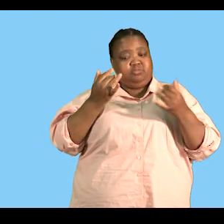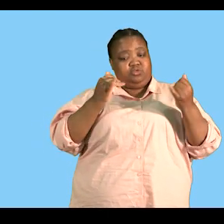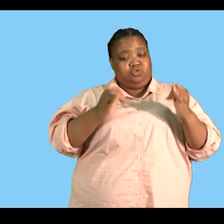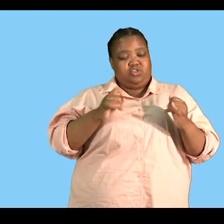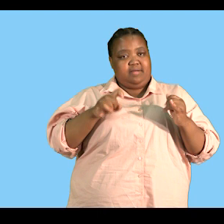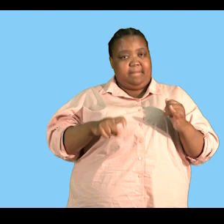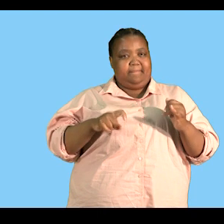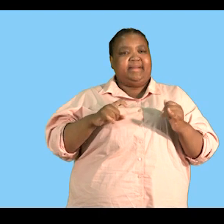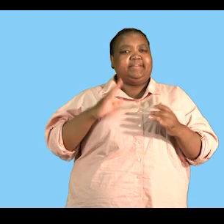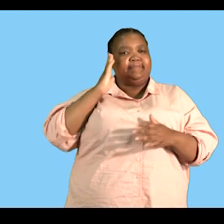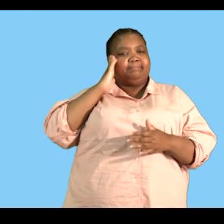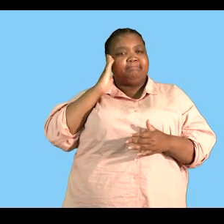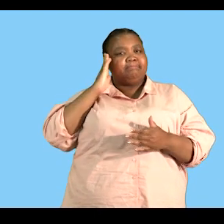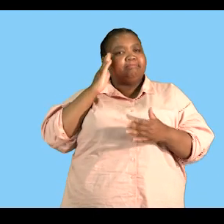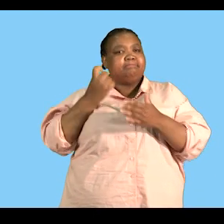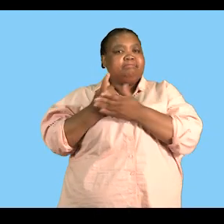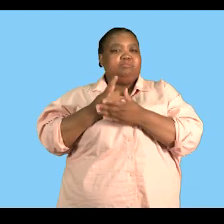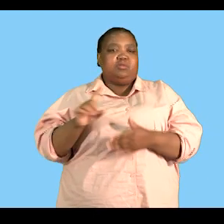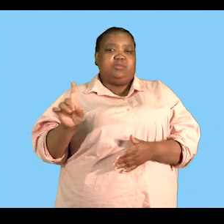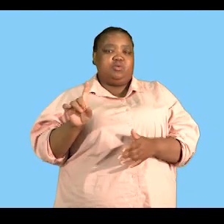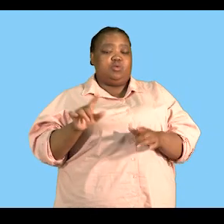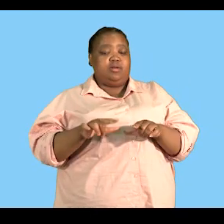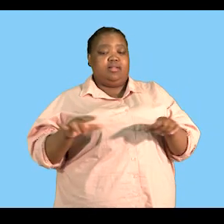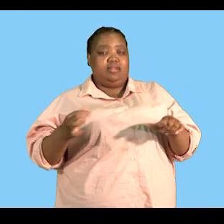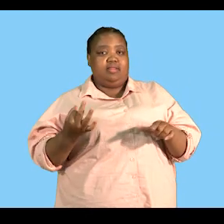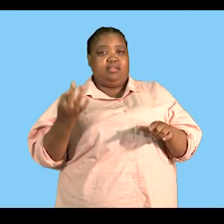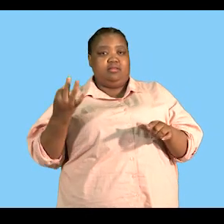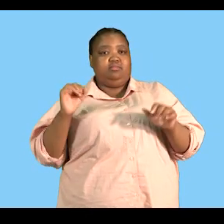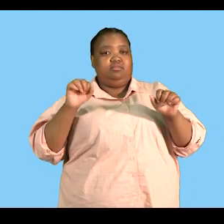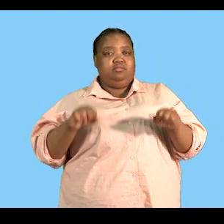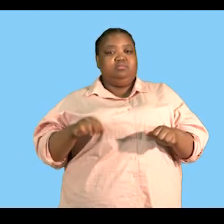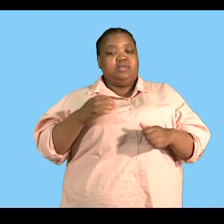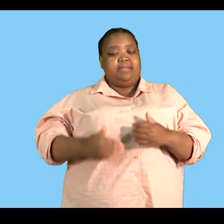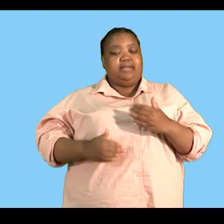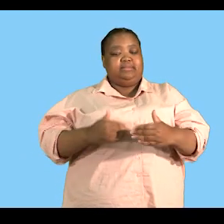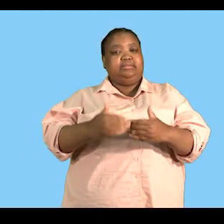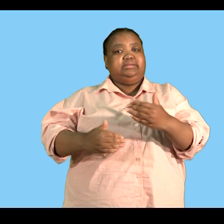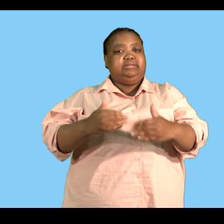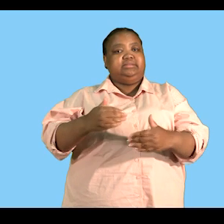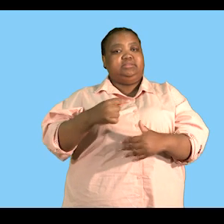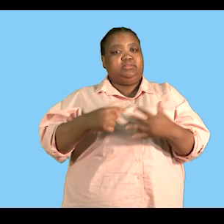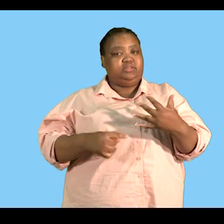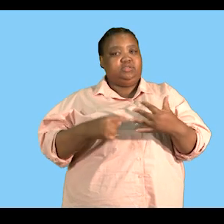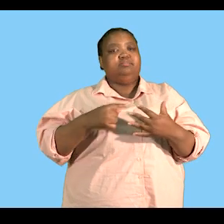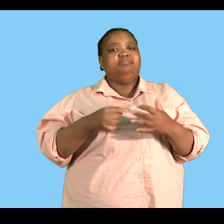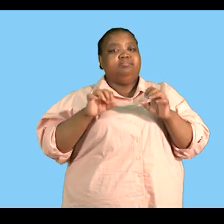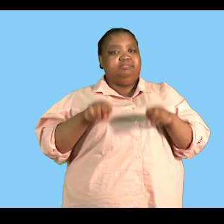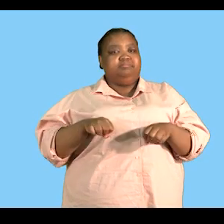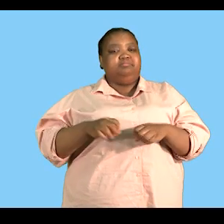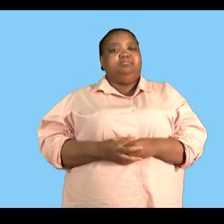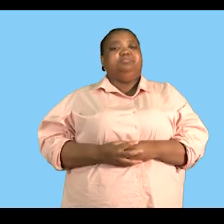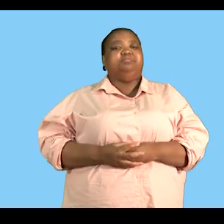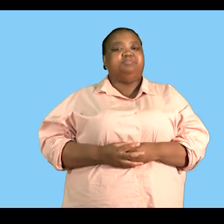that you know what's going on. Level 3 is multi-step procedures, and that can be